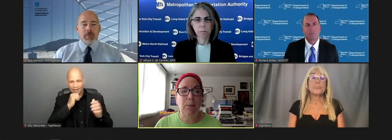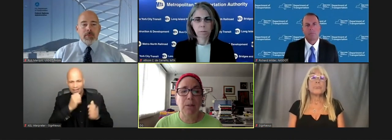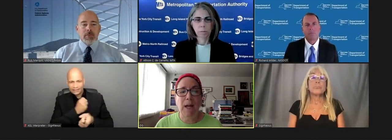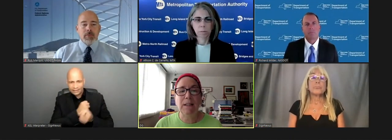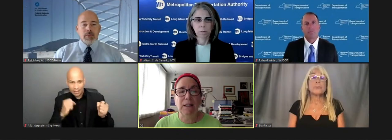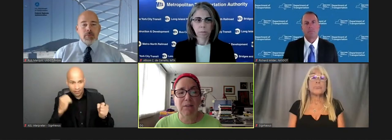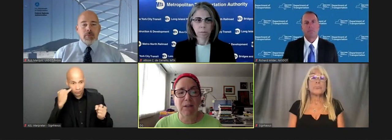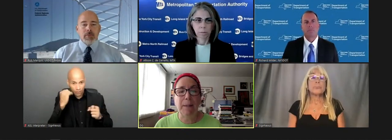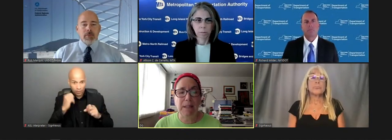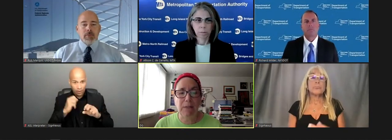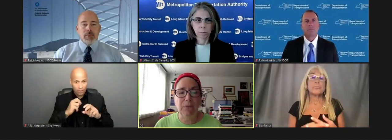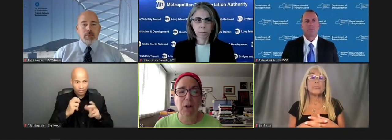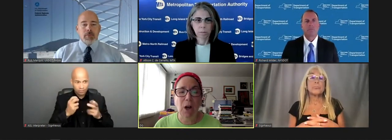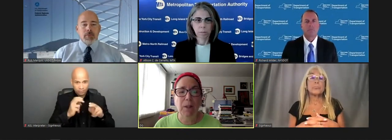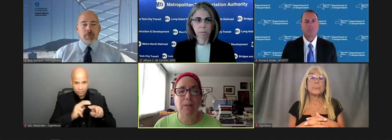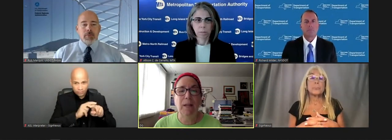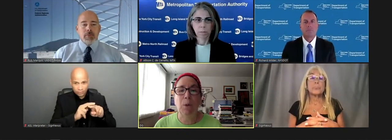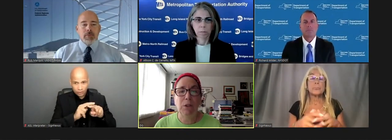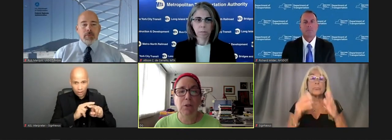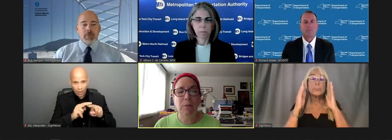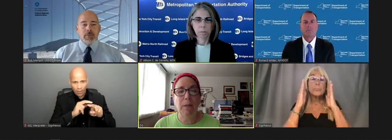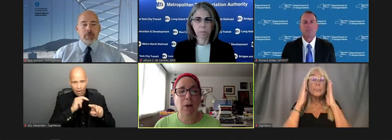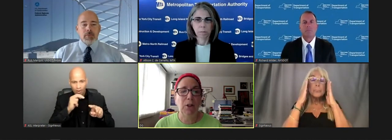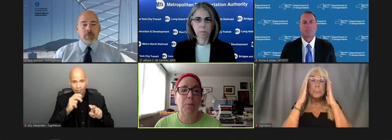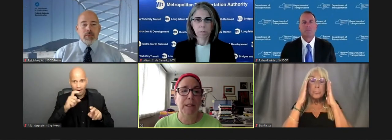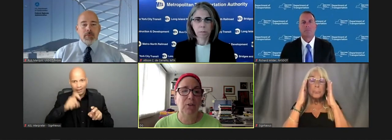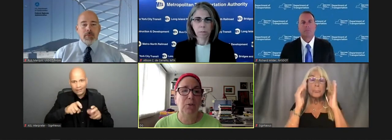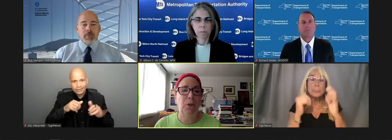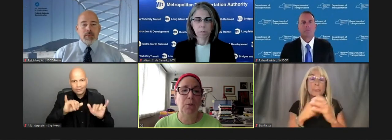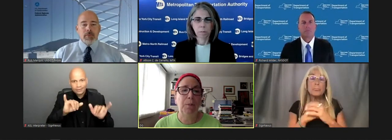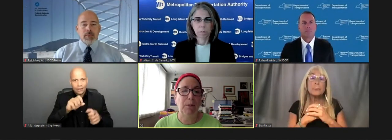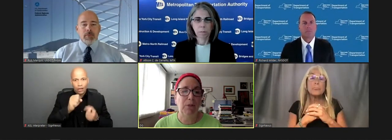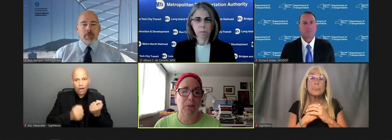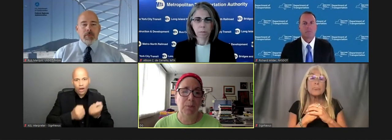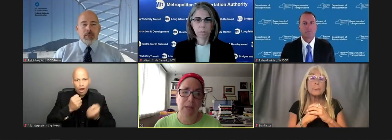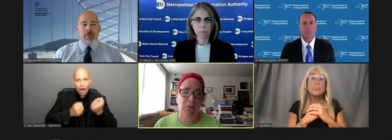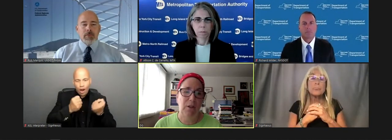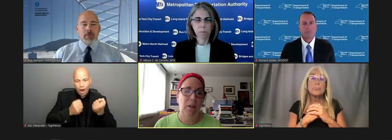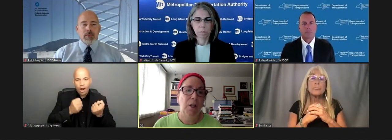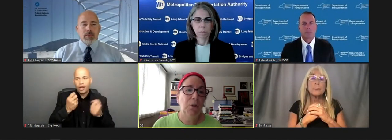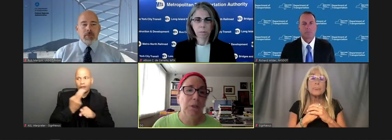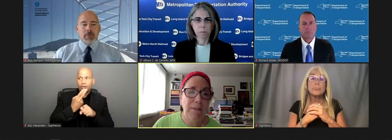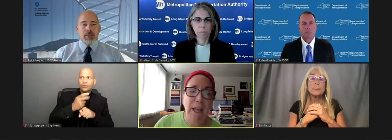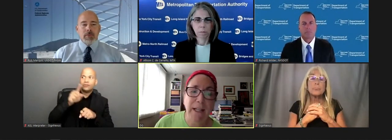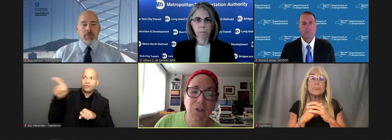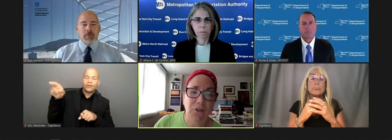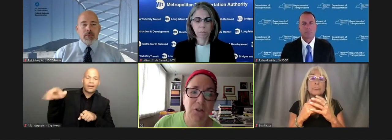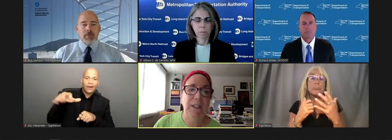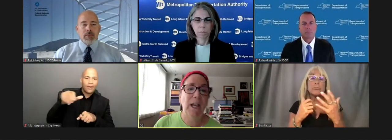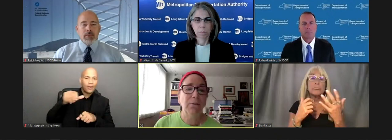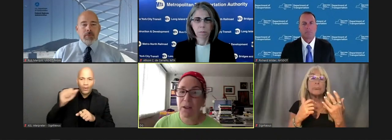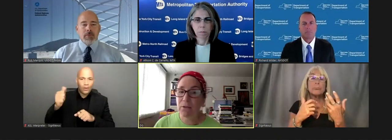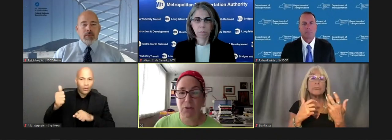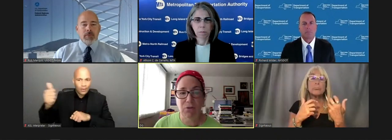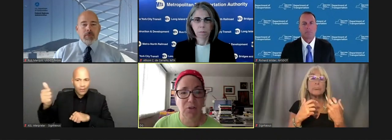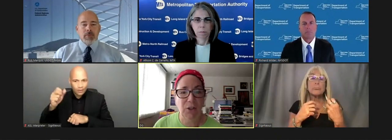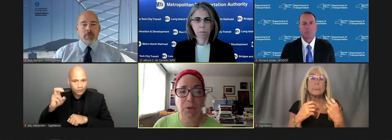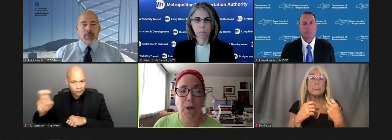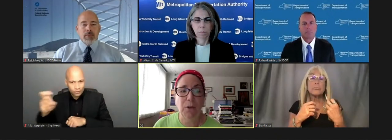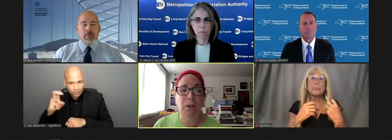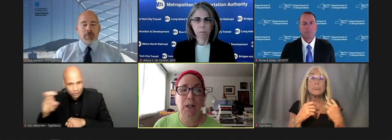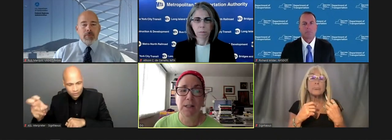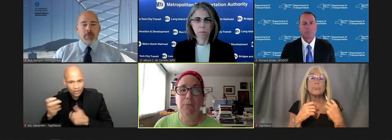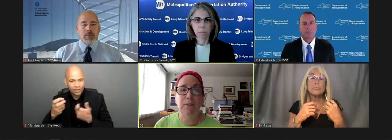the subway it would not alleviate my need for a car because I'm only using my car to go places with no public transportation to alleviate congestion get rid of the restaurant